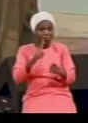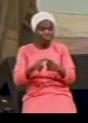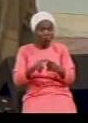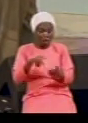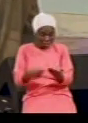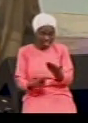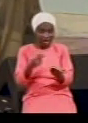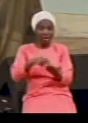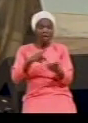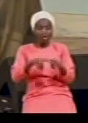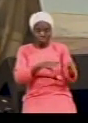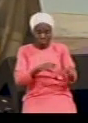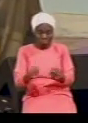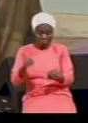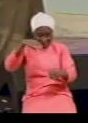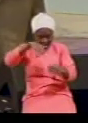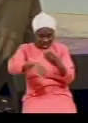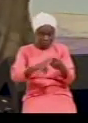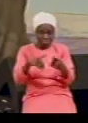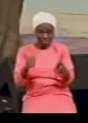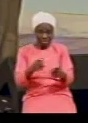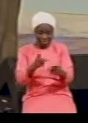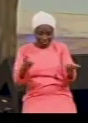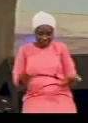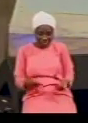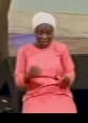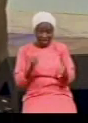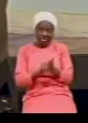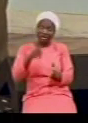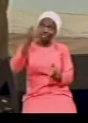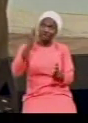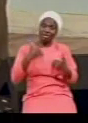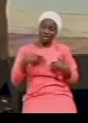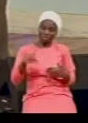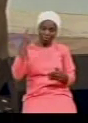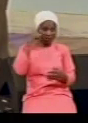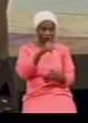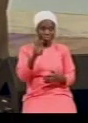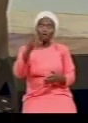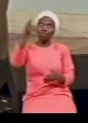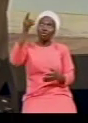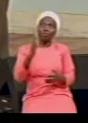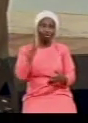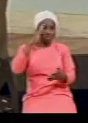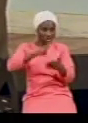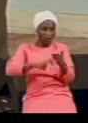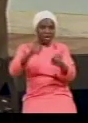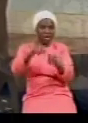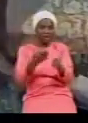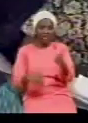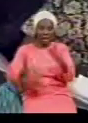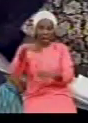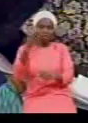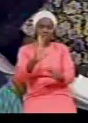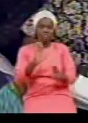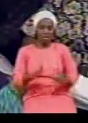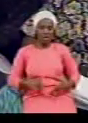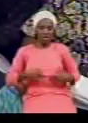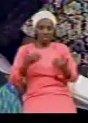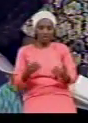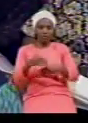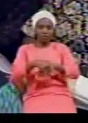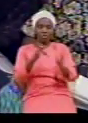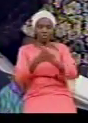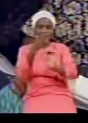the territory God has appointed for you, the Lord is going to remove everything from your life tonight in Jesus' name.